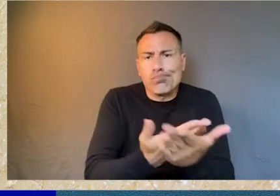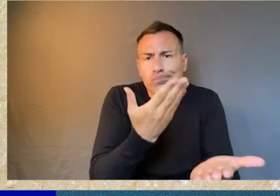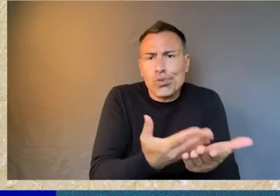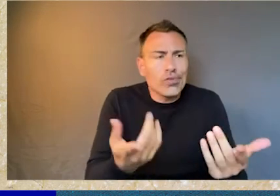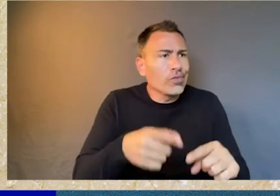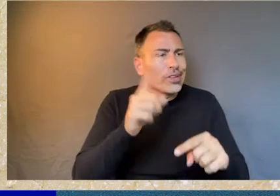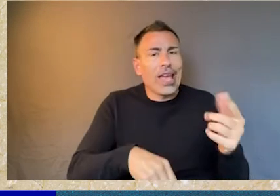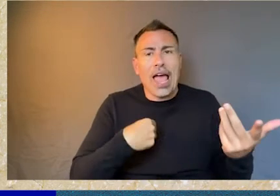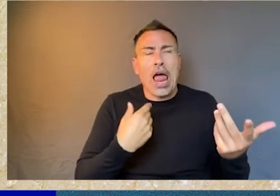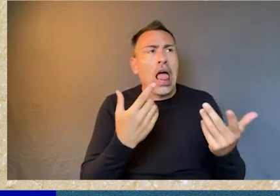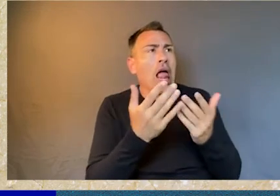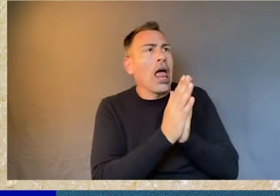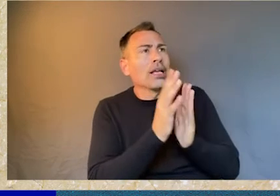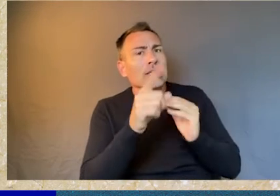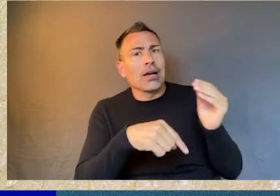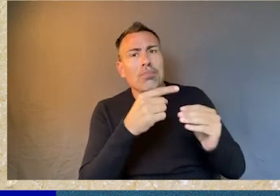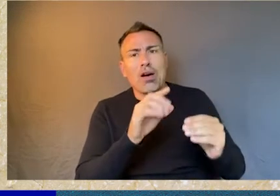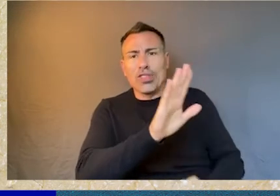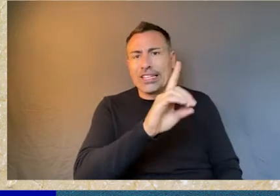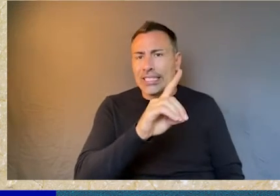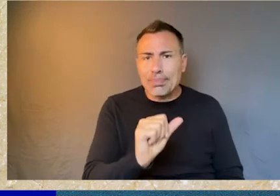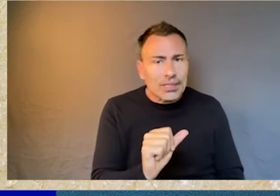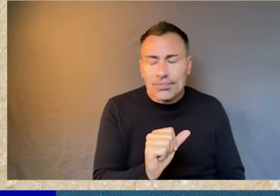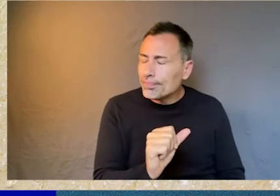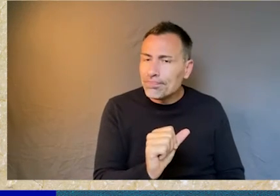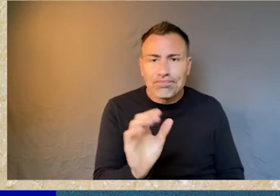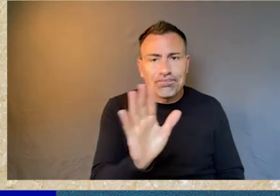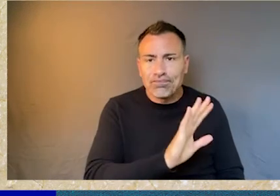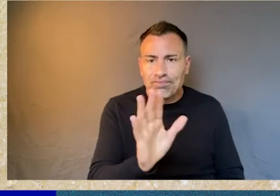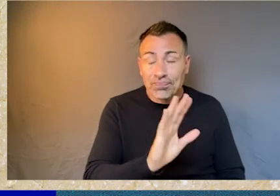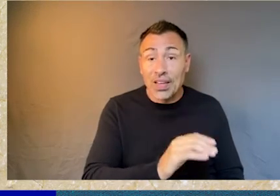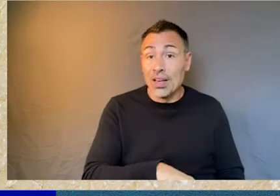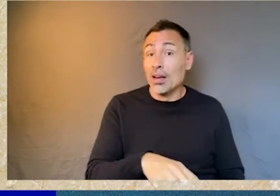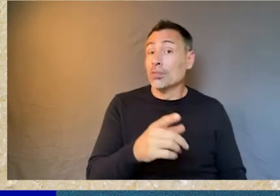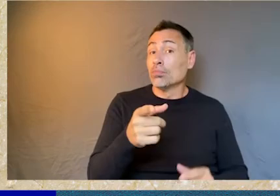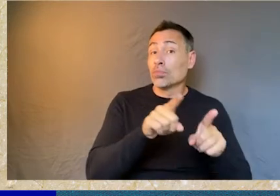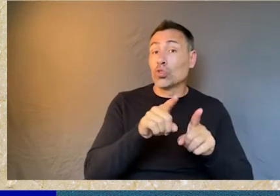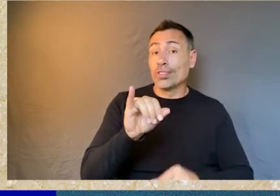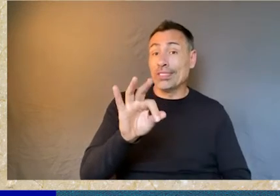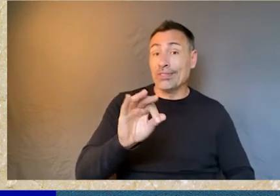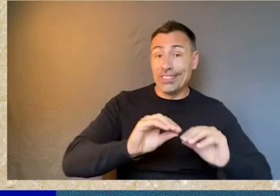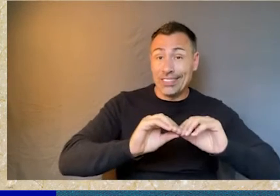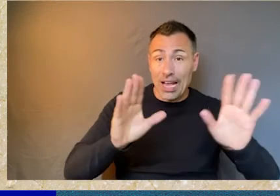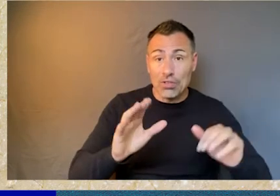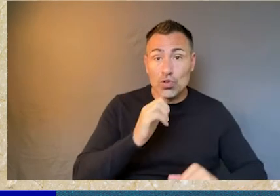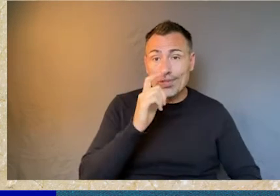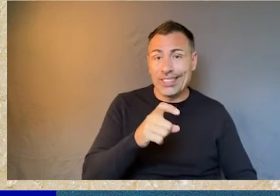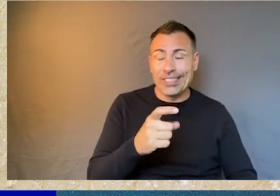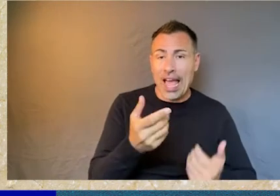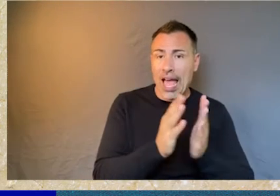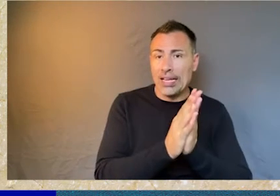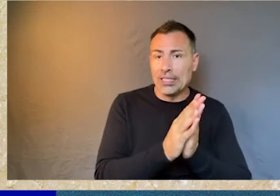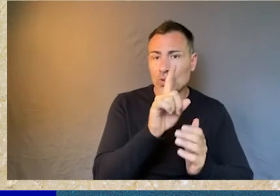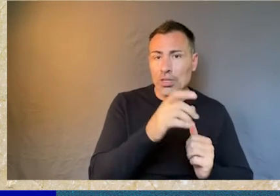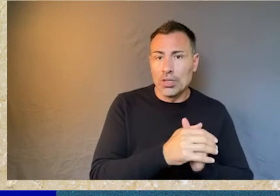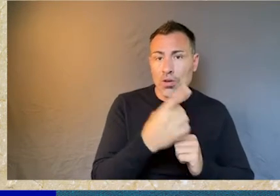can you inquire into the nature of a person's disability. Also, if it's obvious, you don't need to ask these questions. For